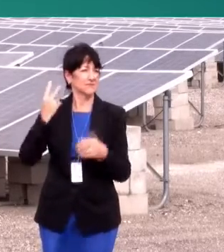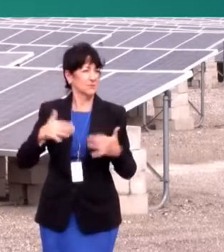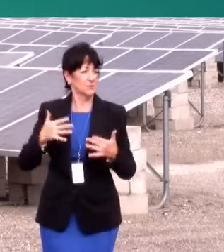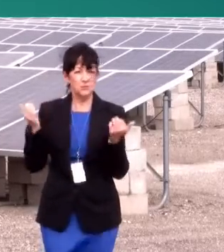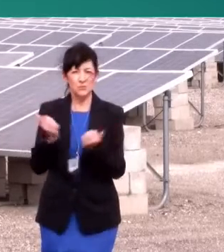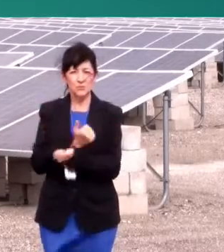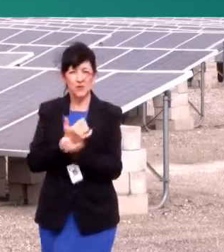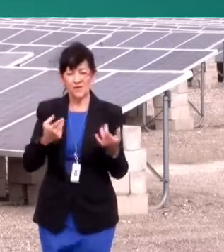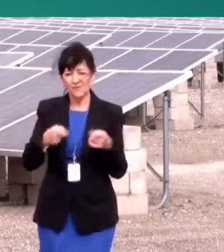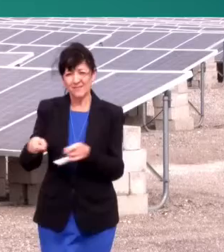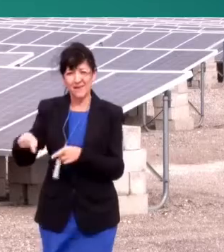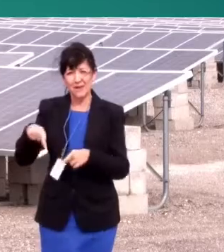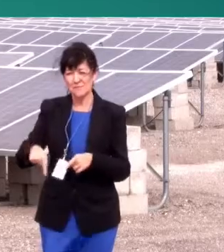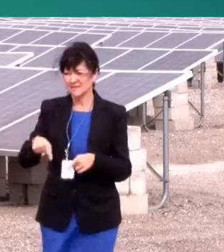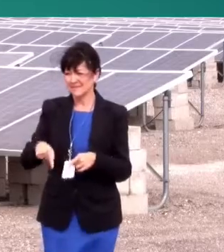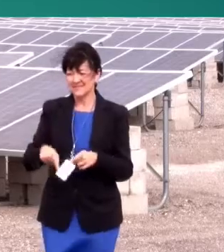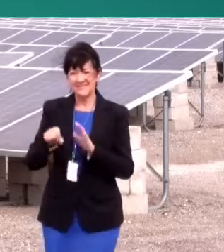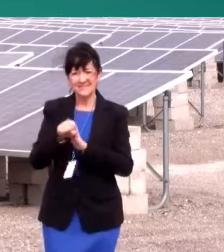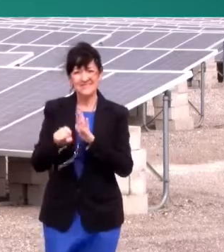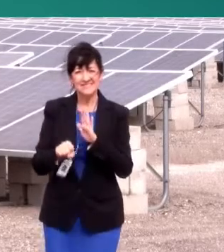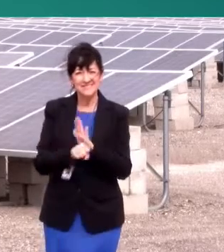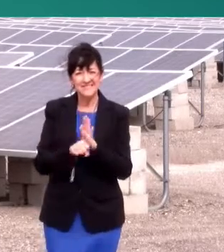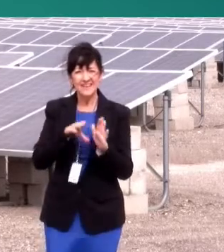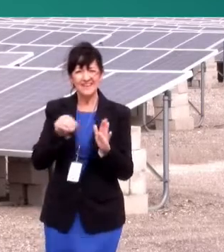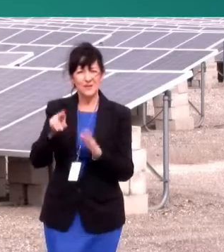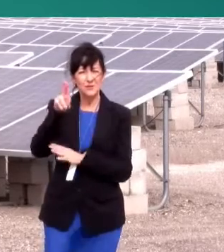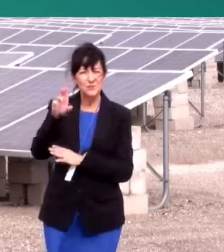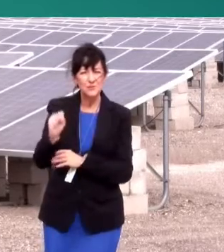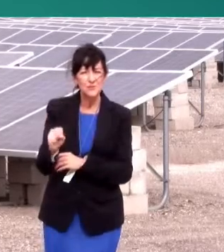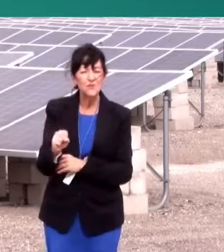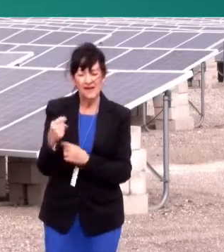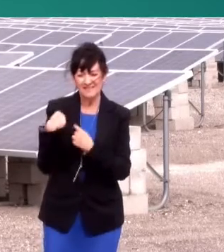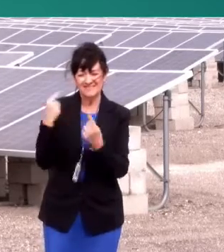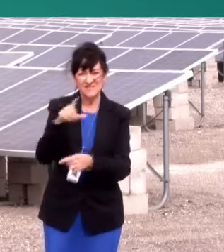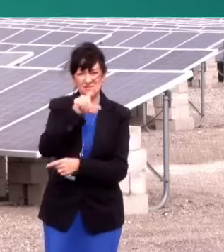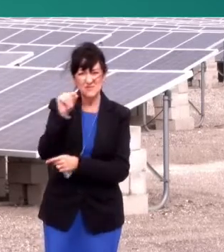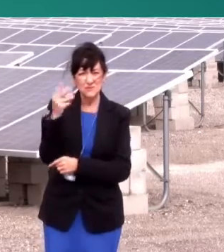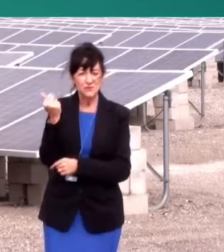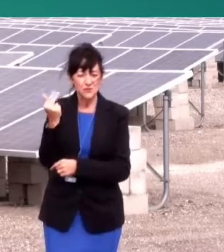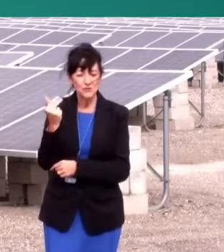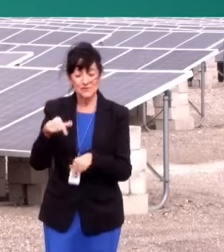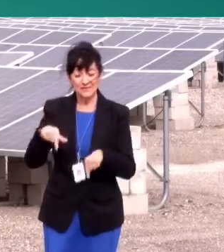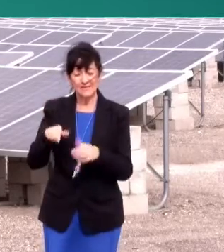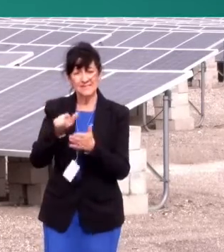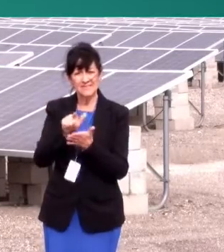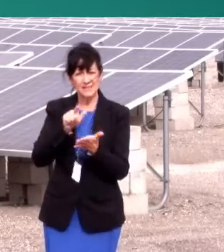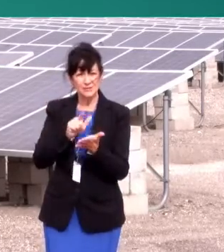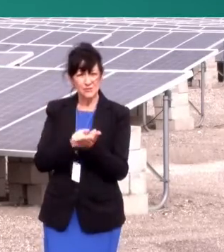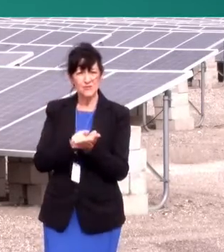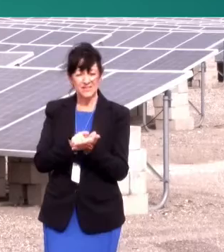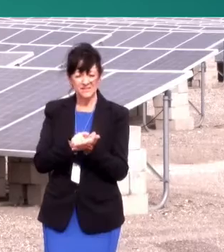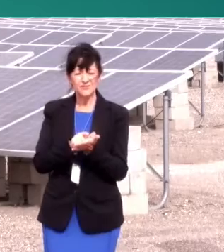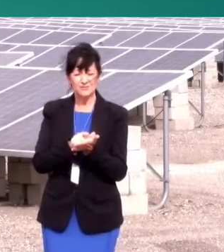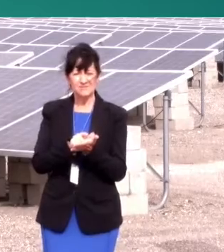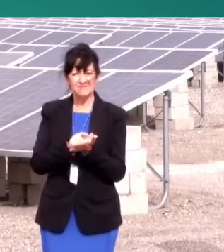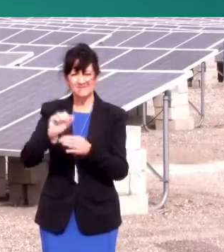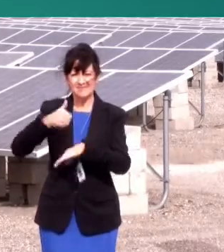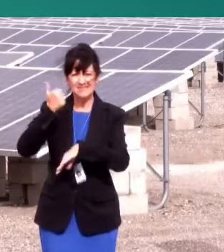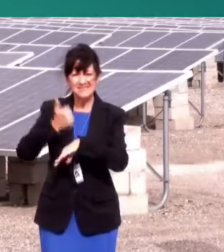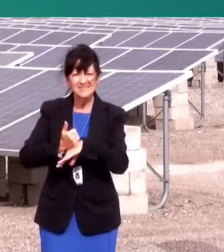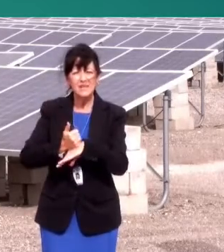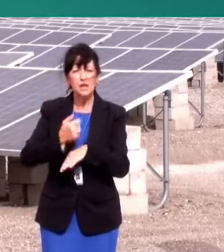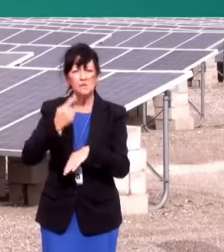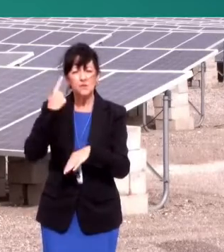state of Delaware since that time. This type of legislation that is being put in place today is key for opening up markets, driving